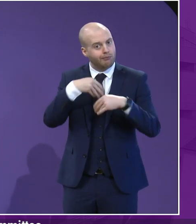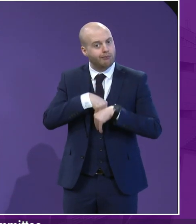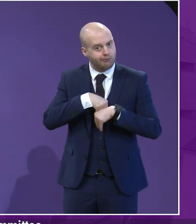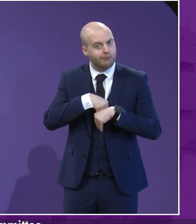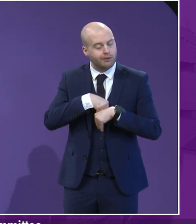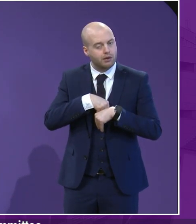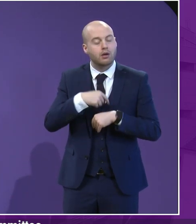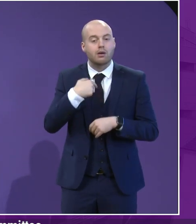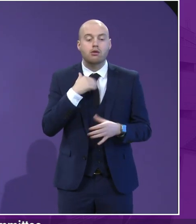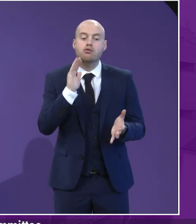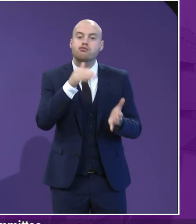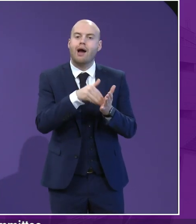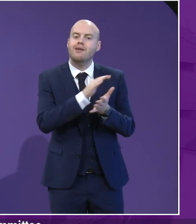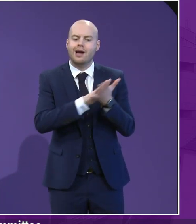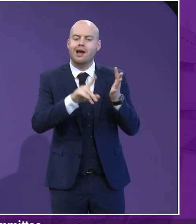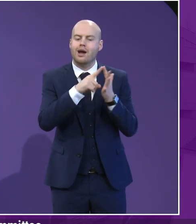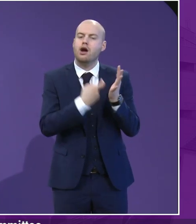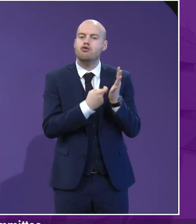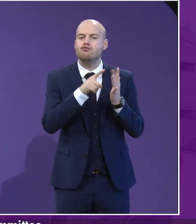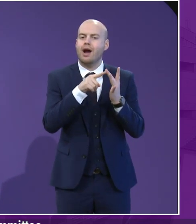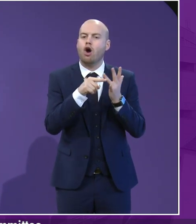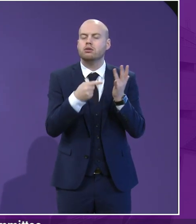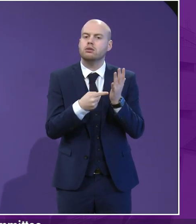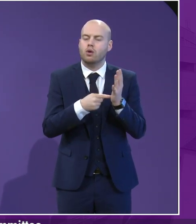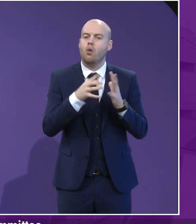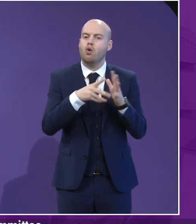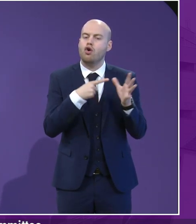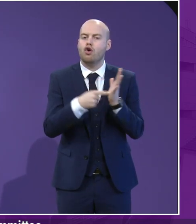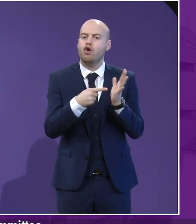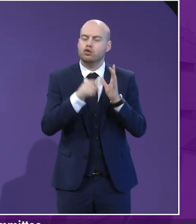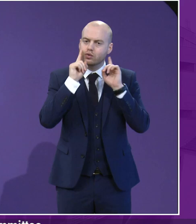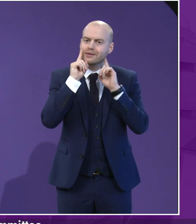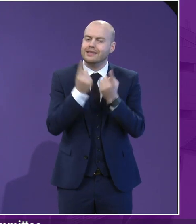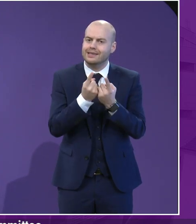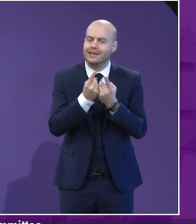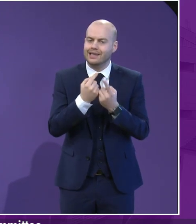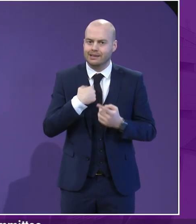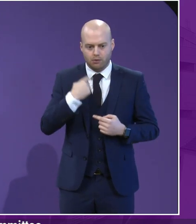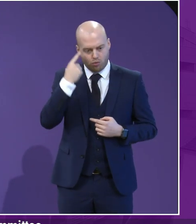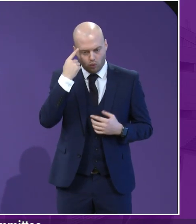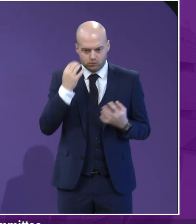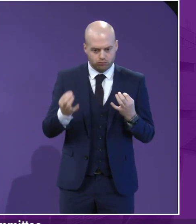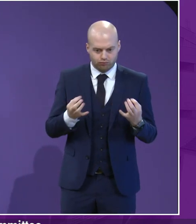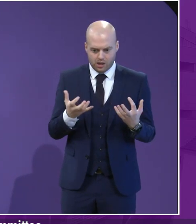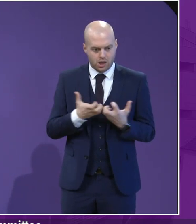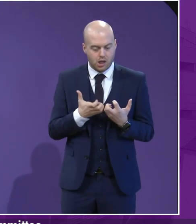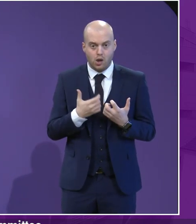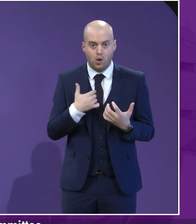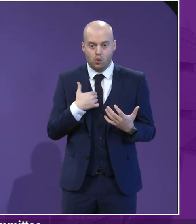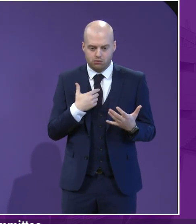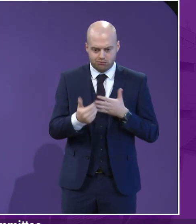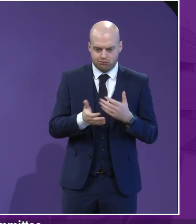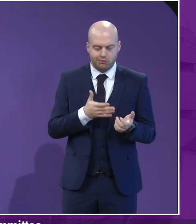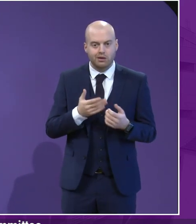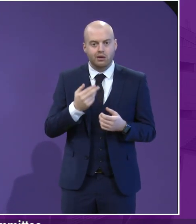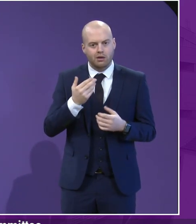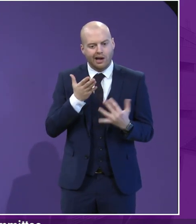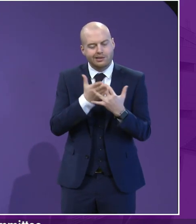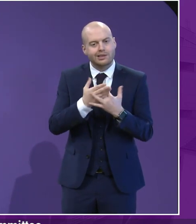form. So, the knowledge is there. It's available for any university in Scotland to pick up. When I arrived